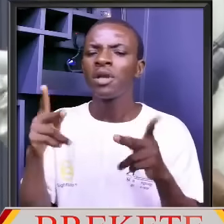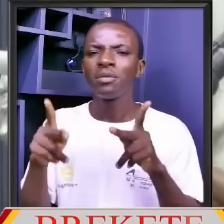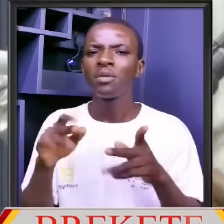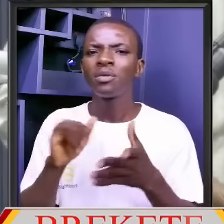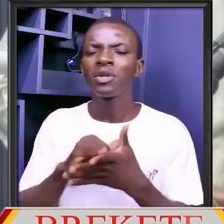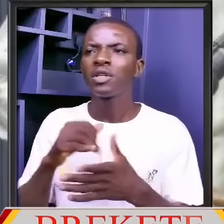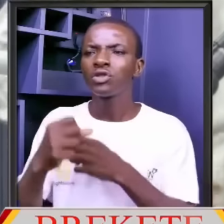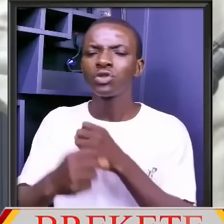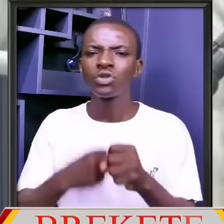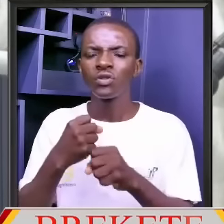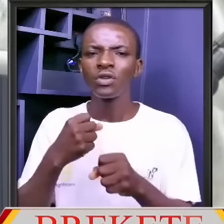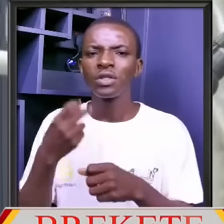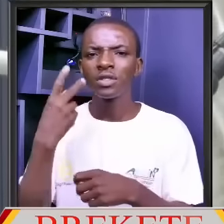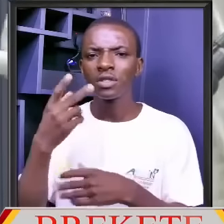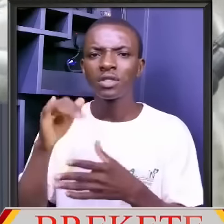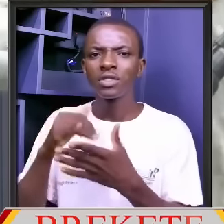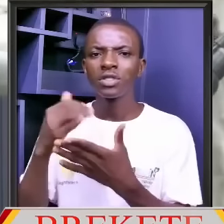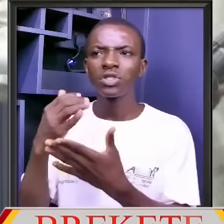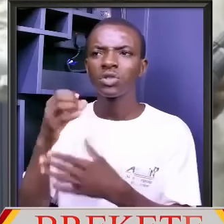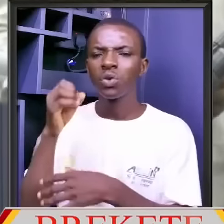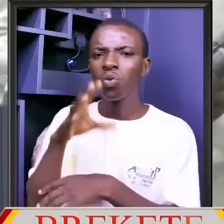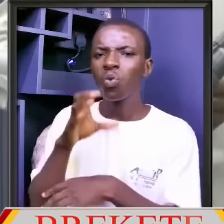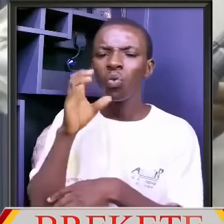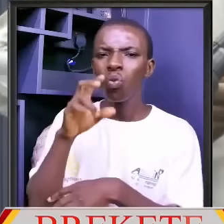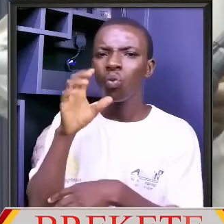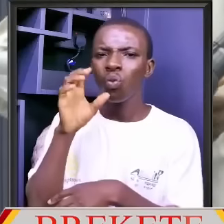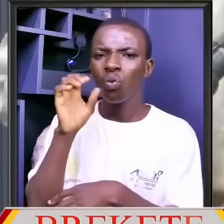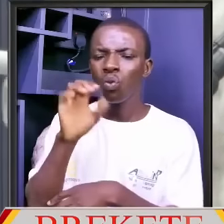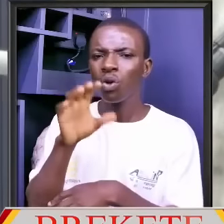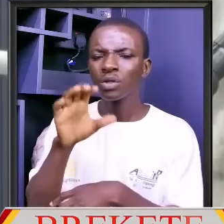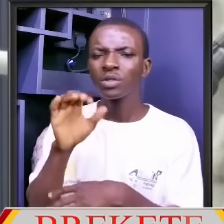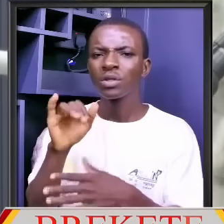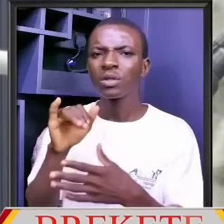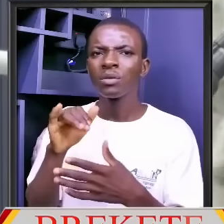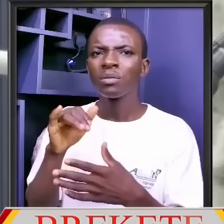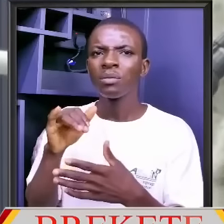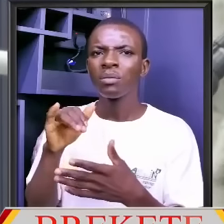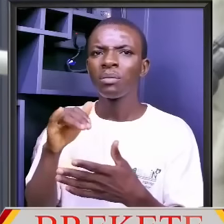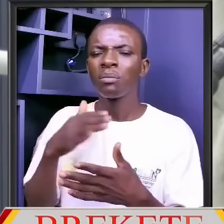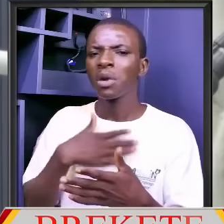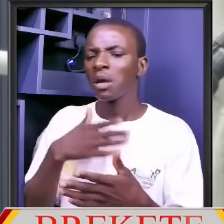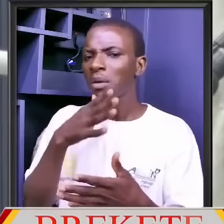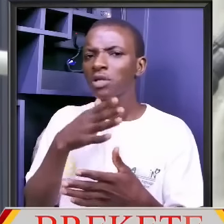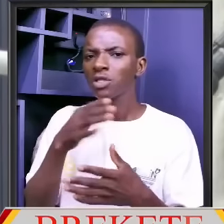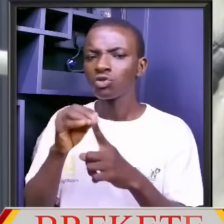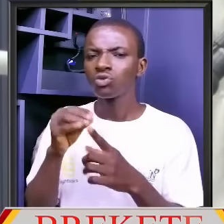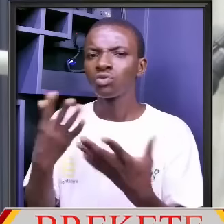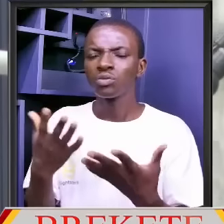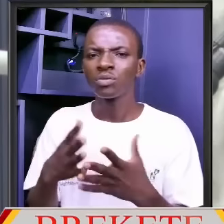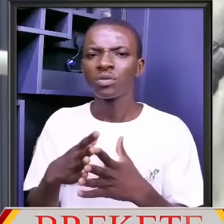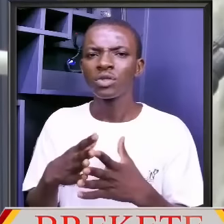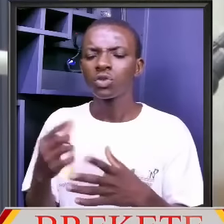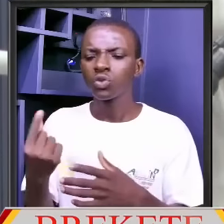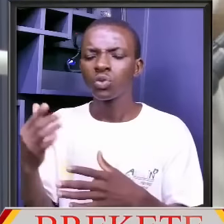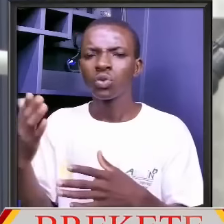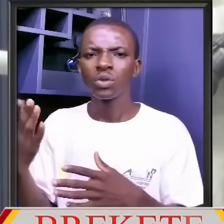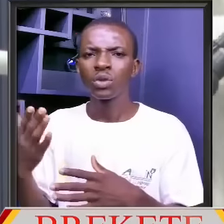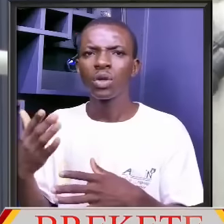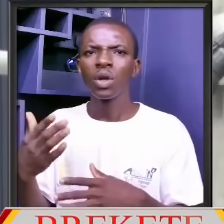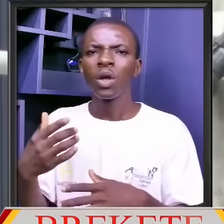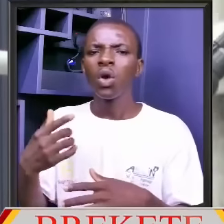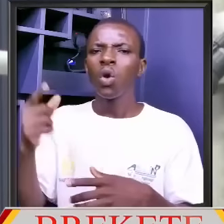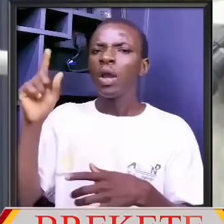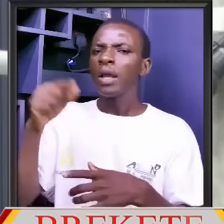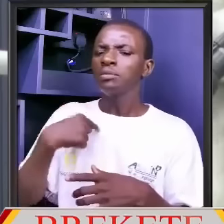many people they way don't suffer. You see this cause thing. My mama they guilty of that thing. Small thing.